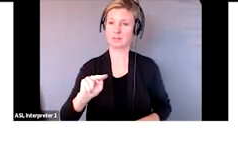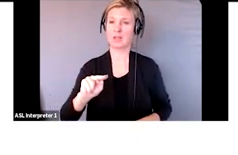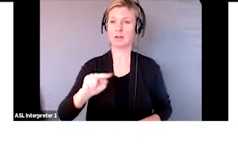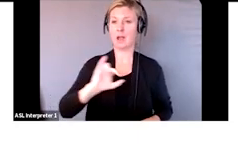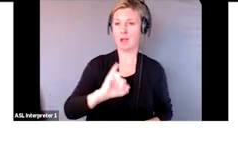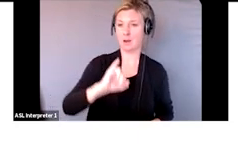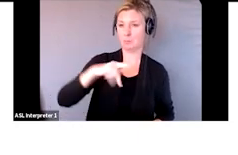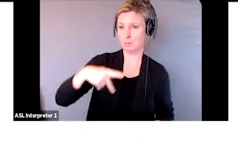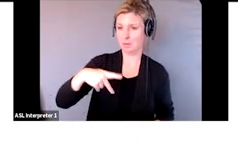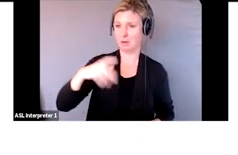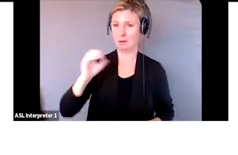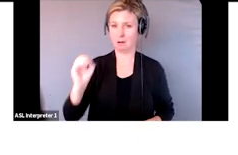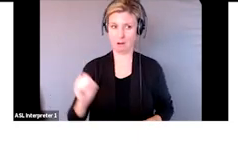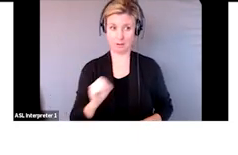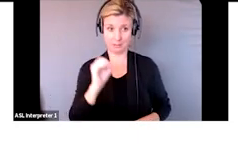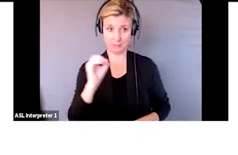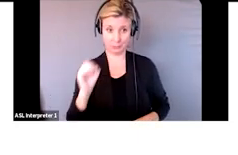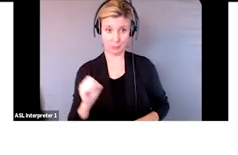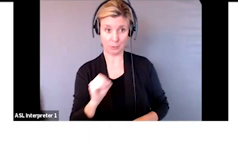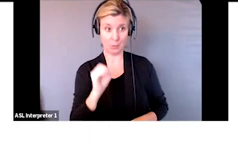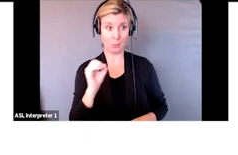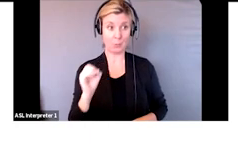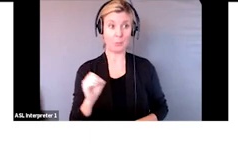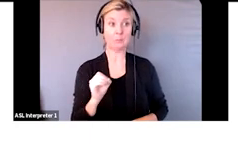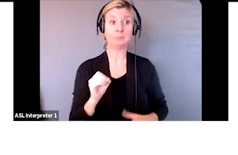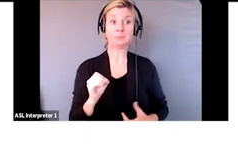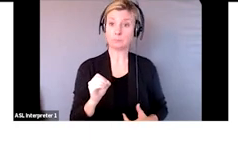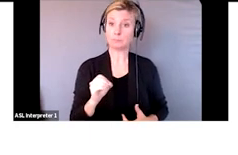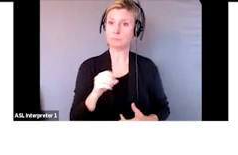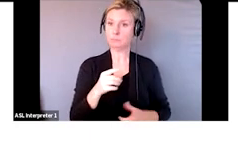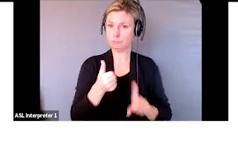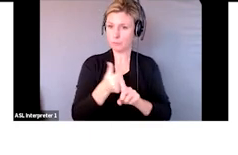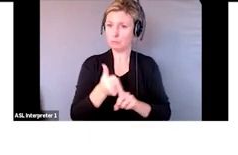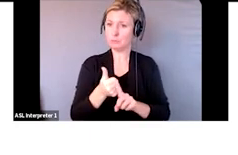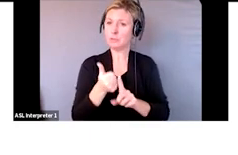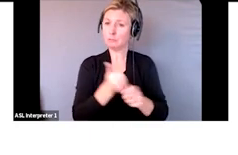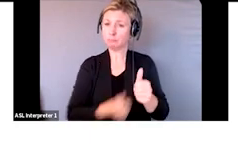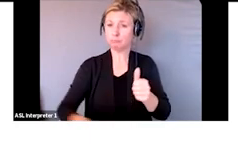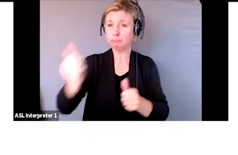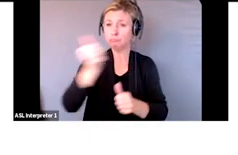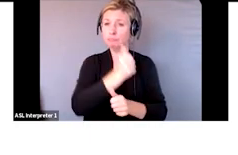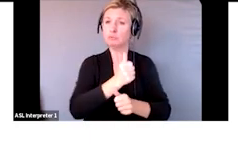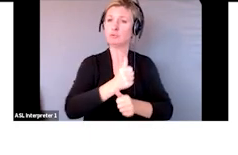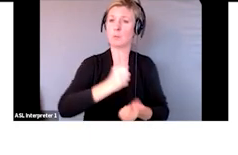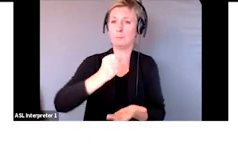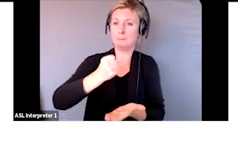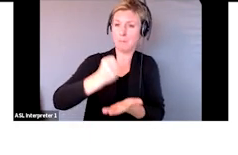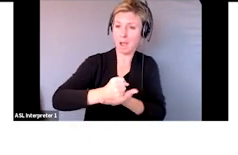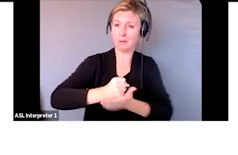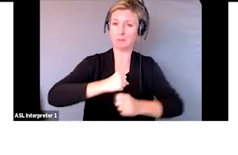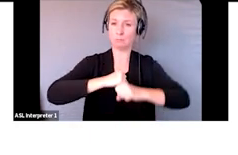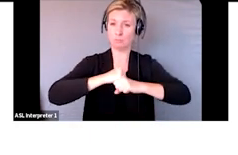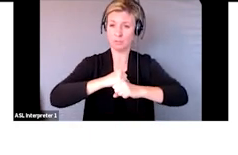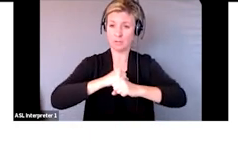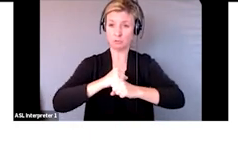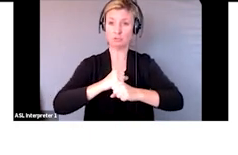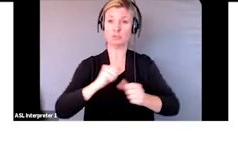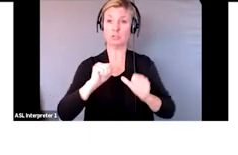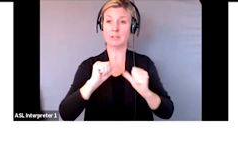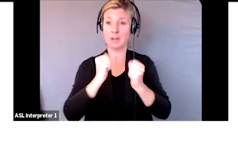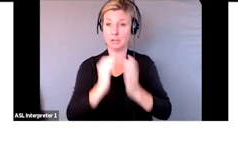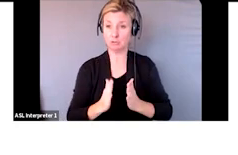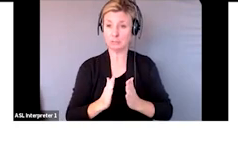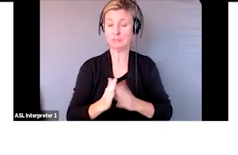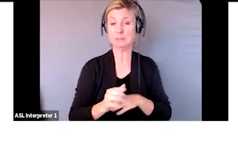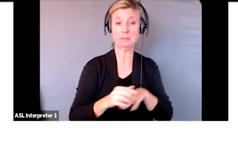bilingual Canadian and US patent agent with hands-on experience in procuring, developing, protecting,